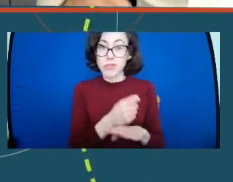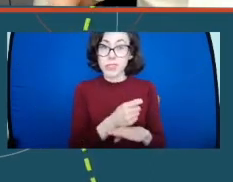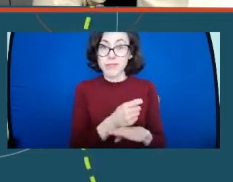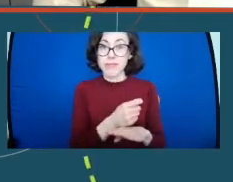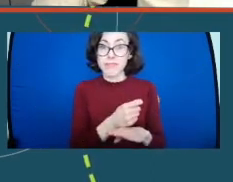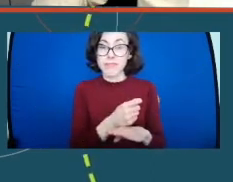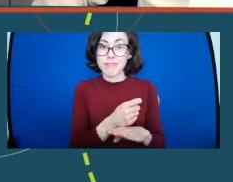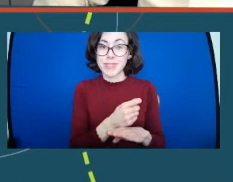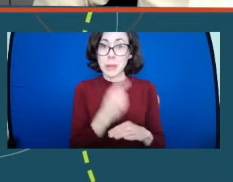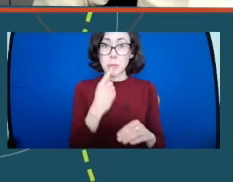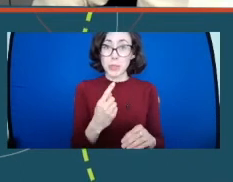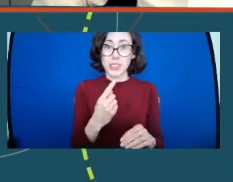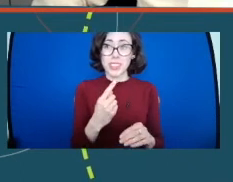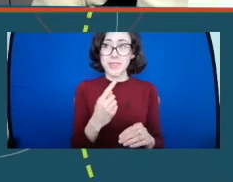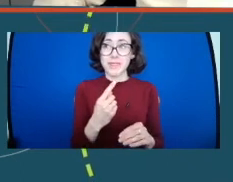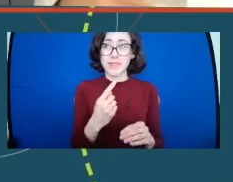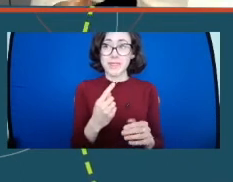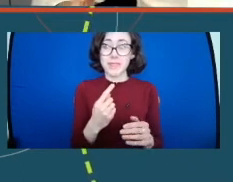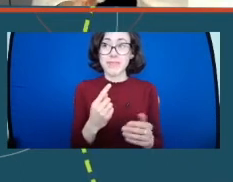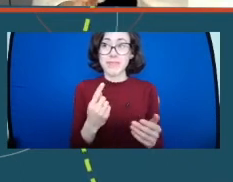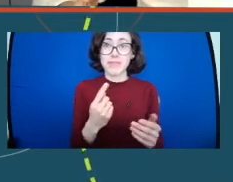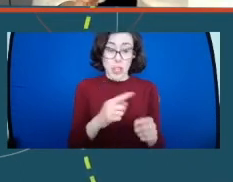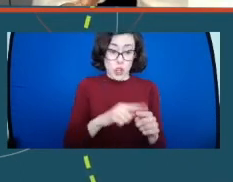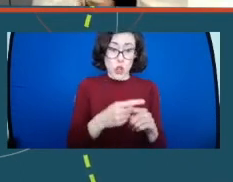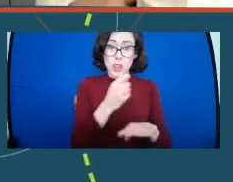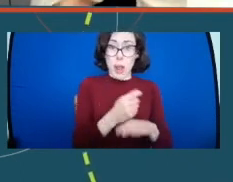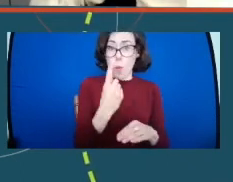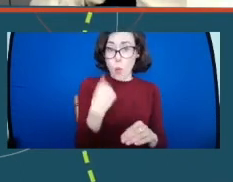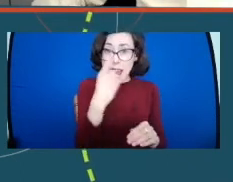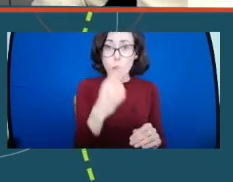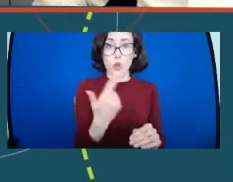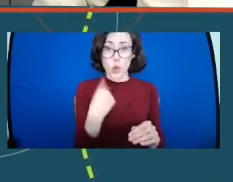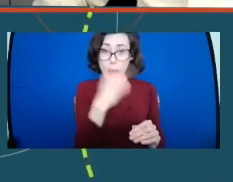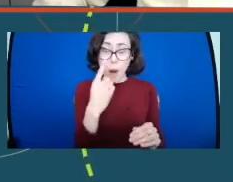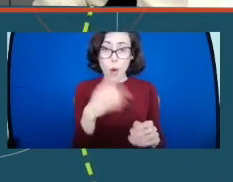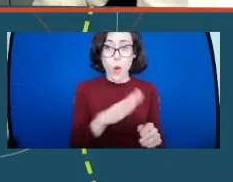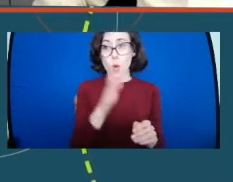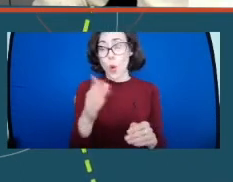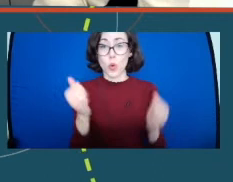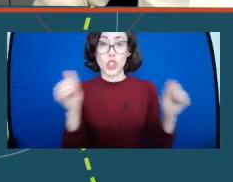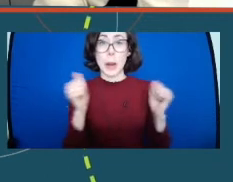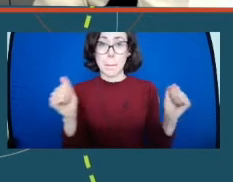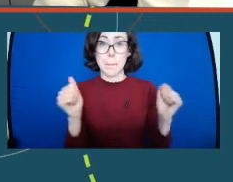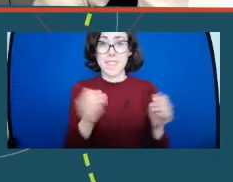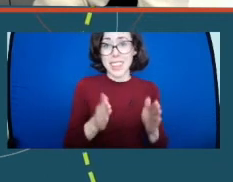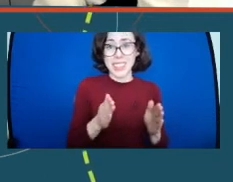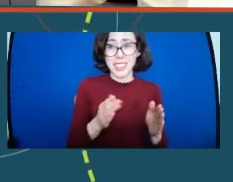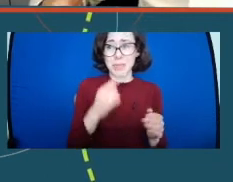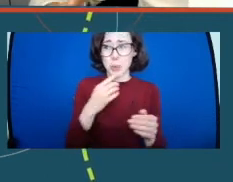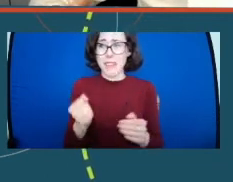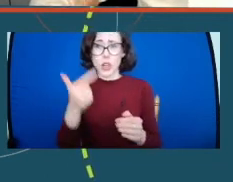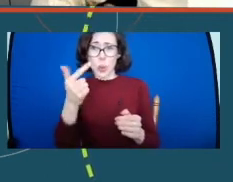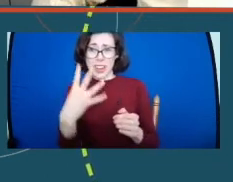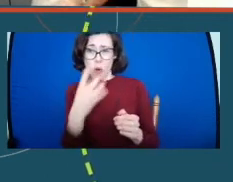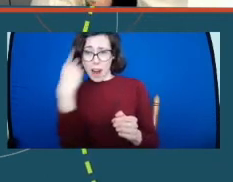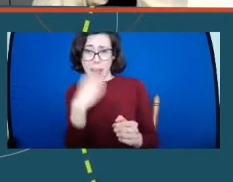there are many other things that we have to think about, as health professionals that someone needs to do across a 24-hour period. And that's why